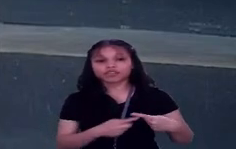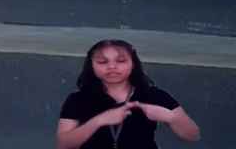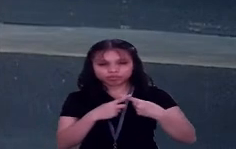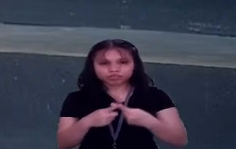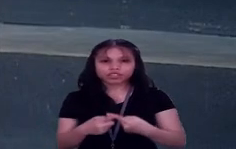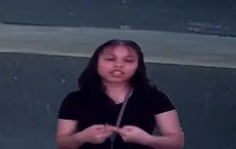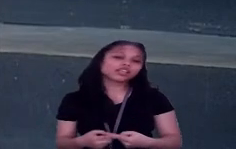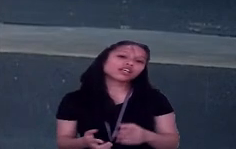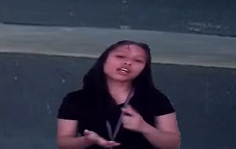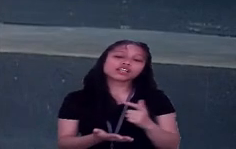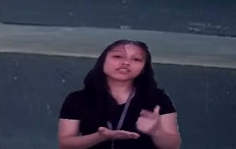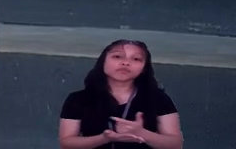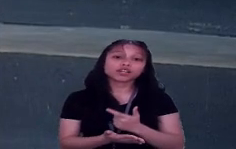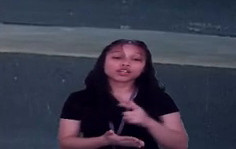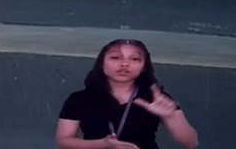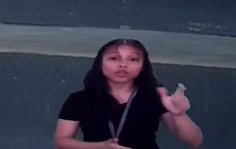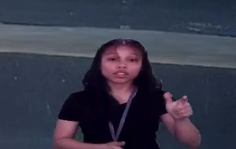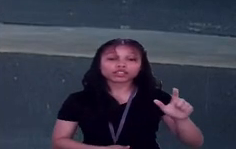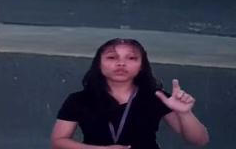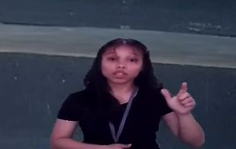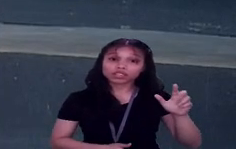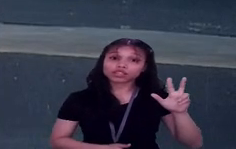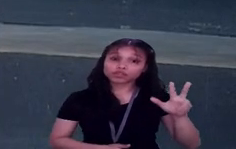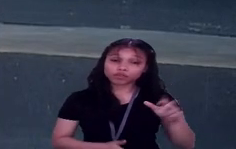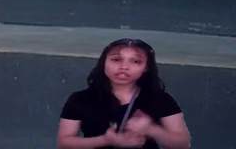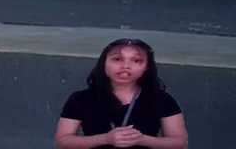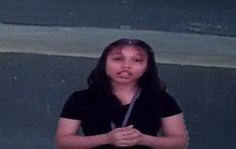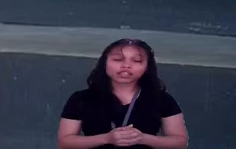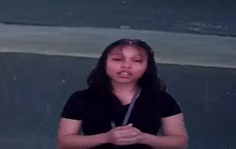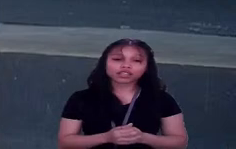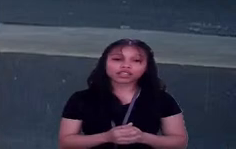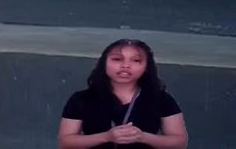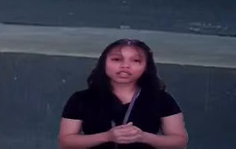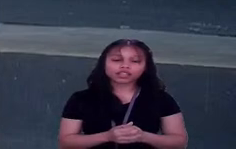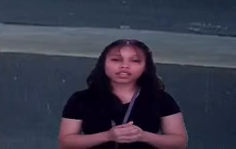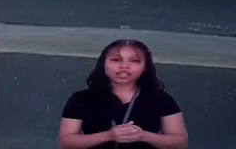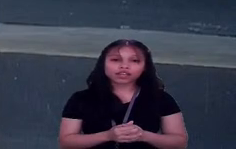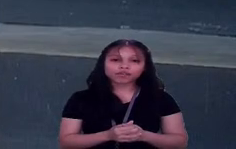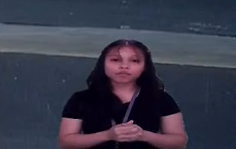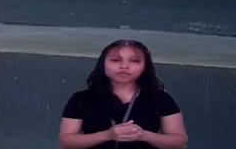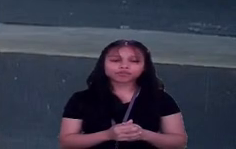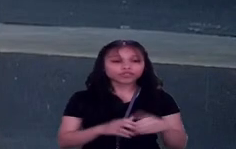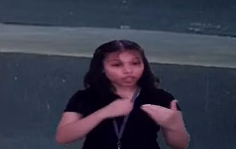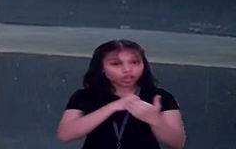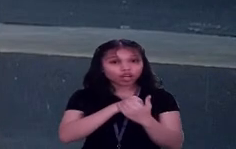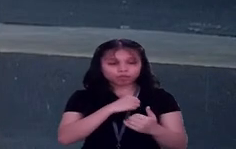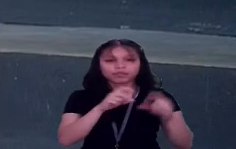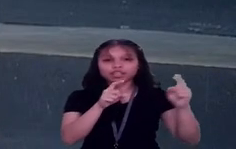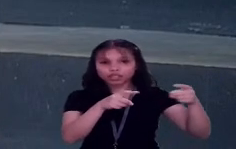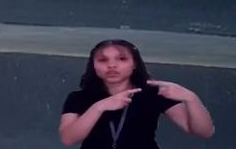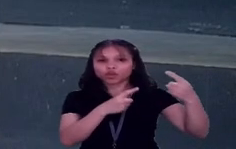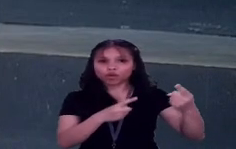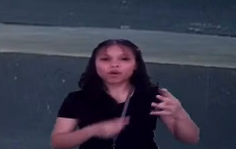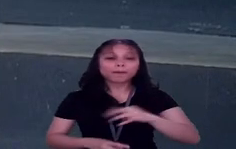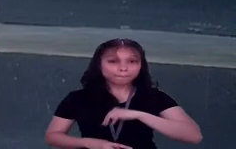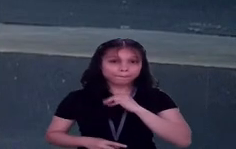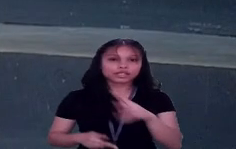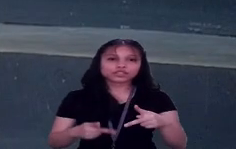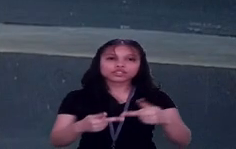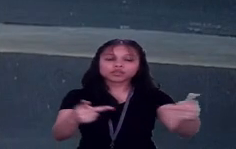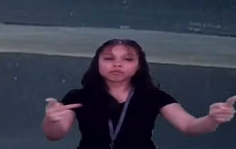that was last year, God gave me the vision to be a missionary to a foreign nation. Through His